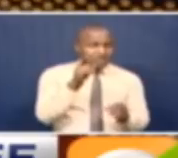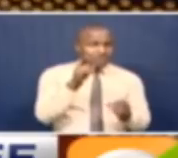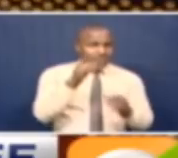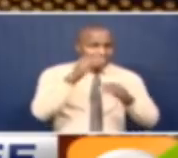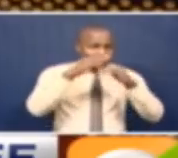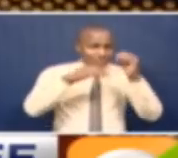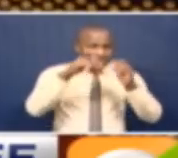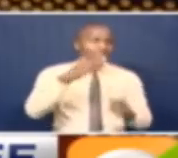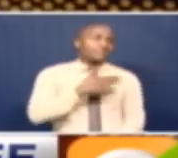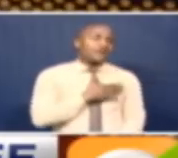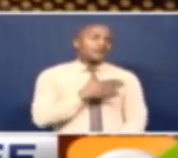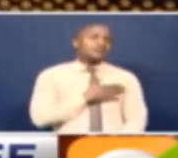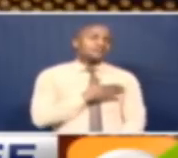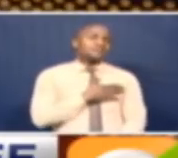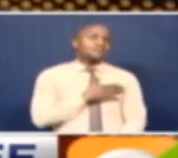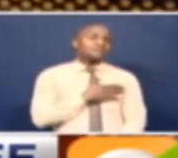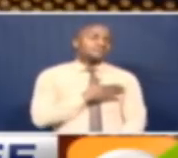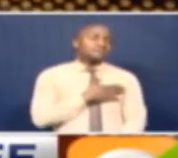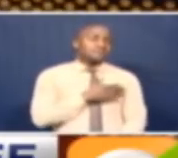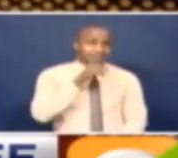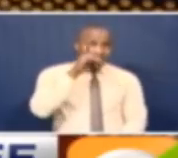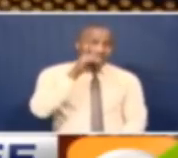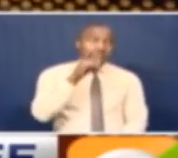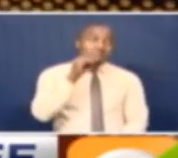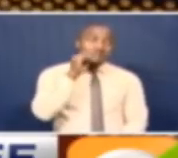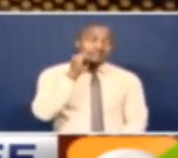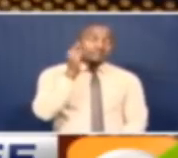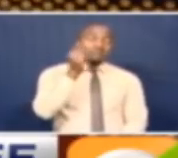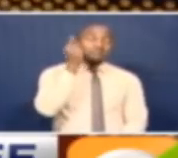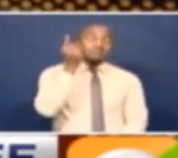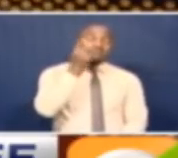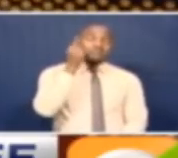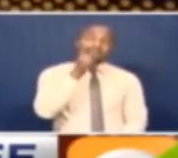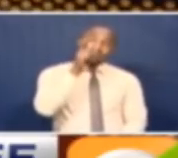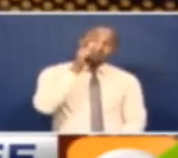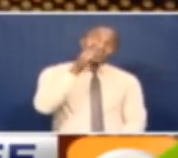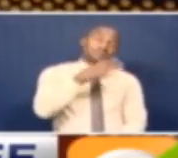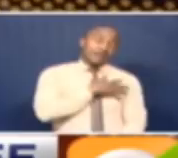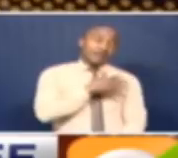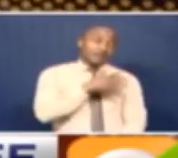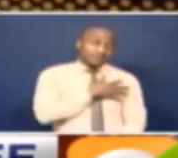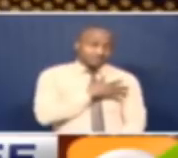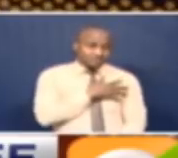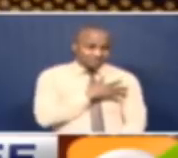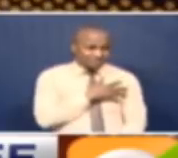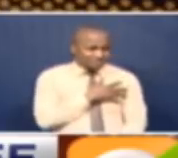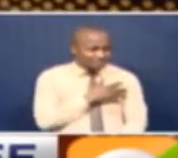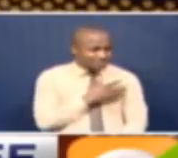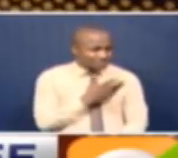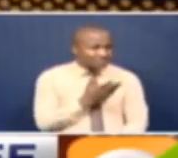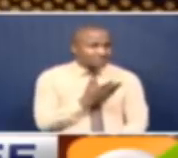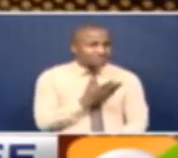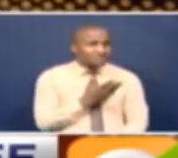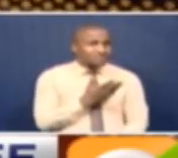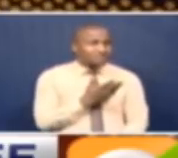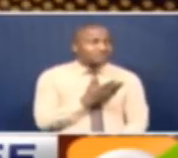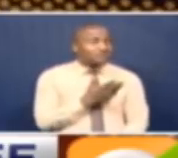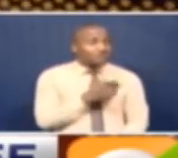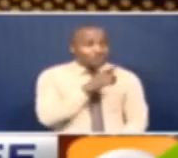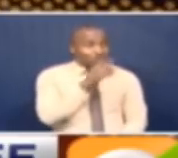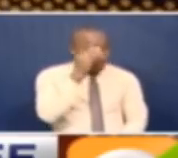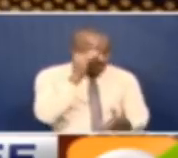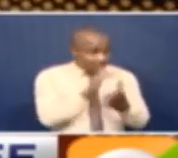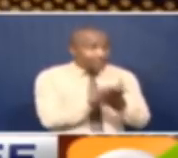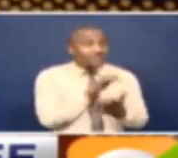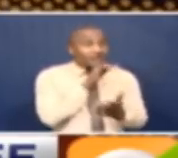By the time he's sobbed up, that building actually does not belong to him. You believing Raila Odinga is